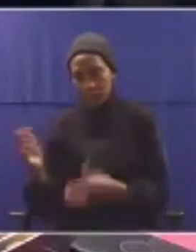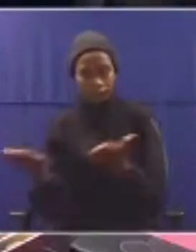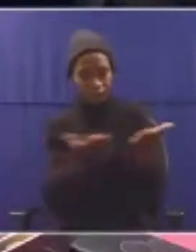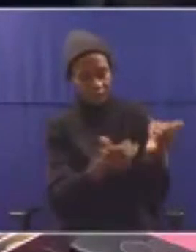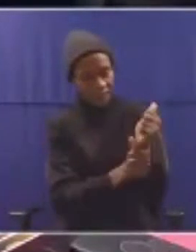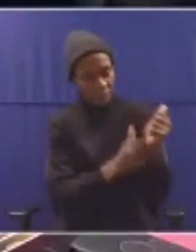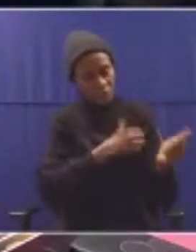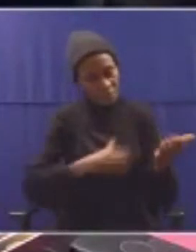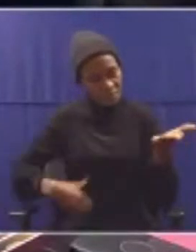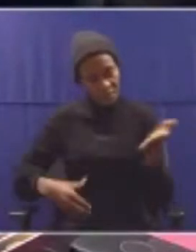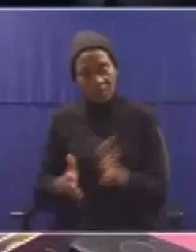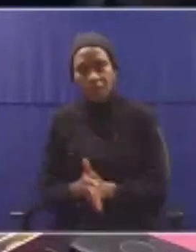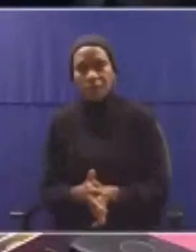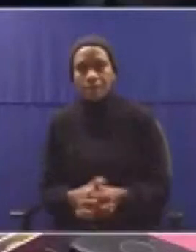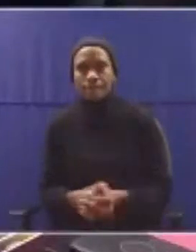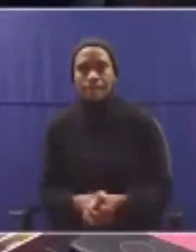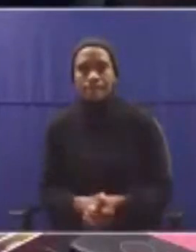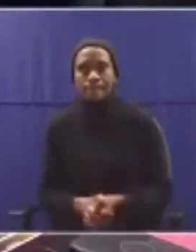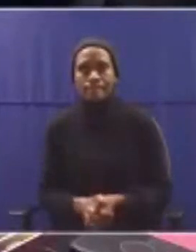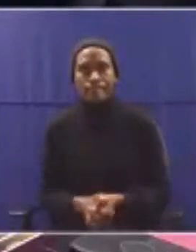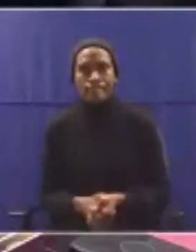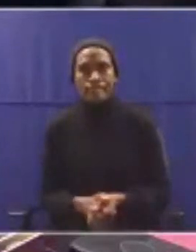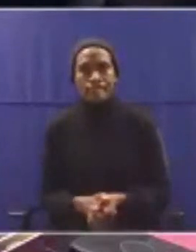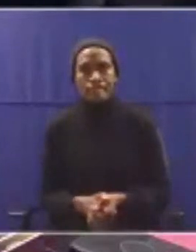Honorable Deputy President.